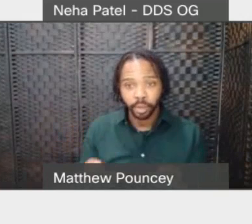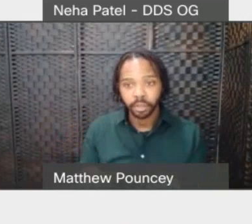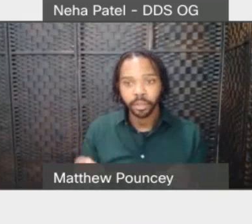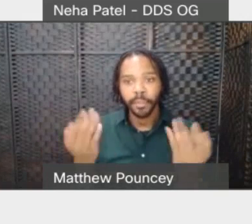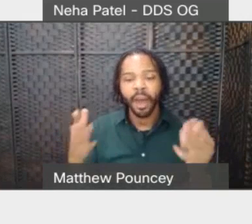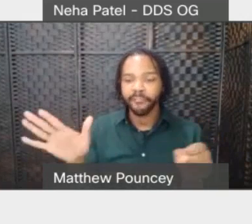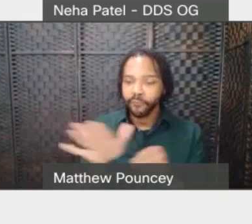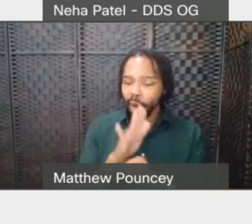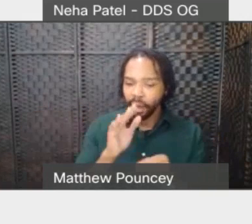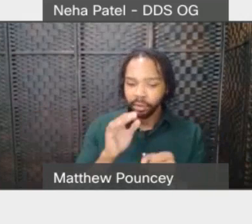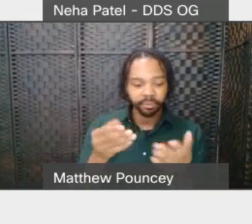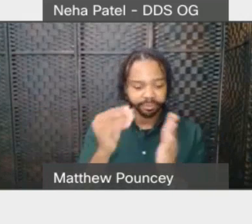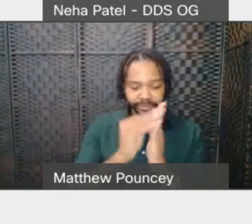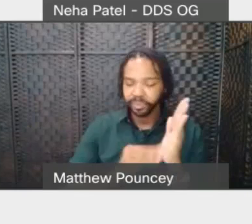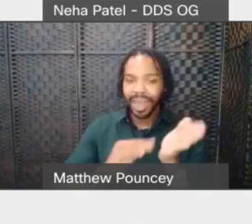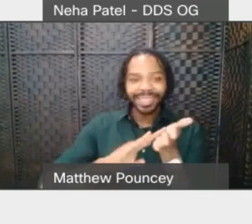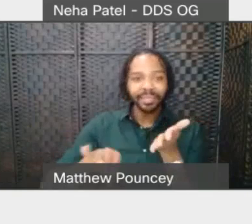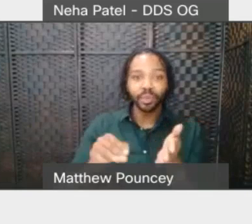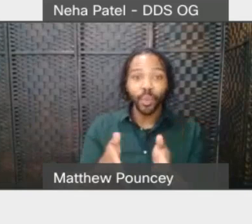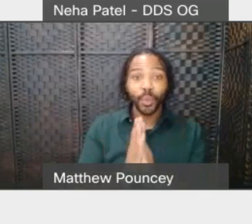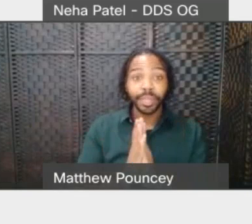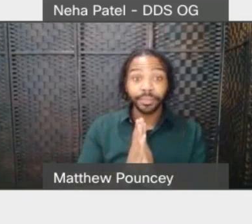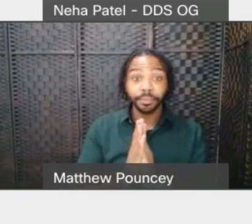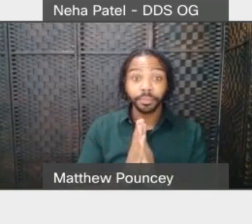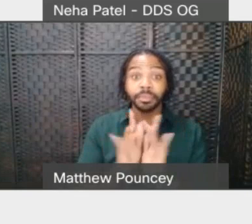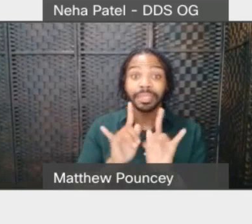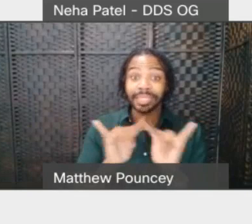request and it's under review, are allowed to work.